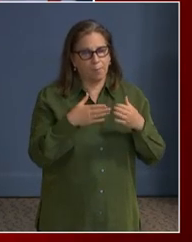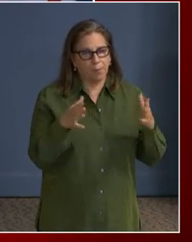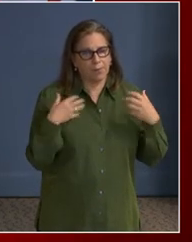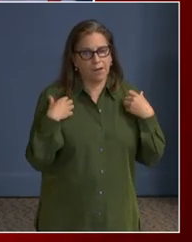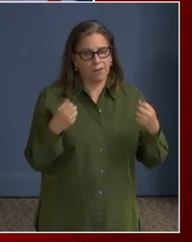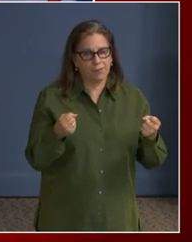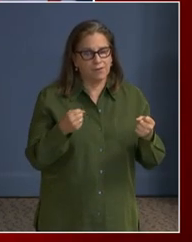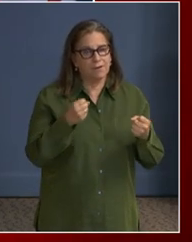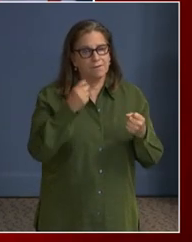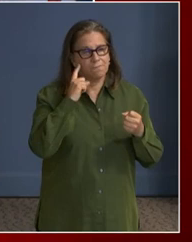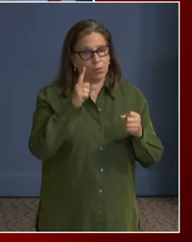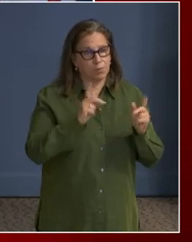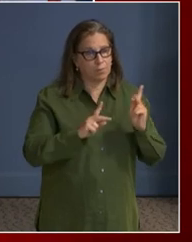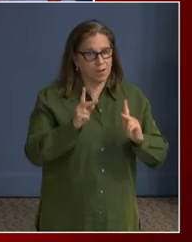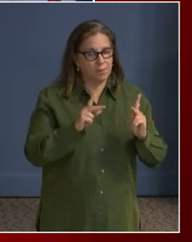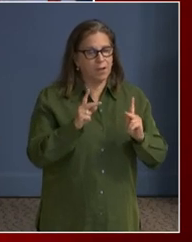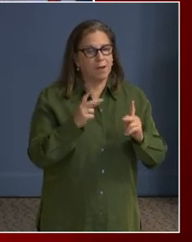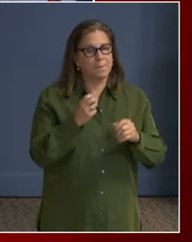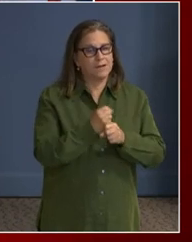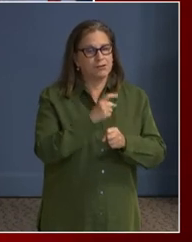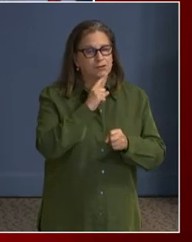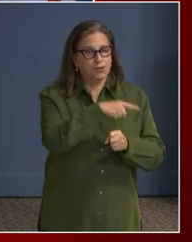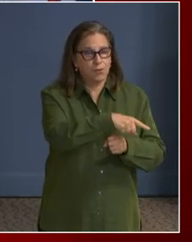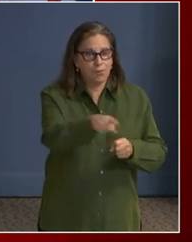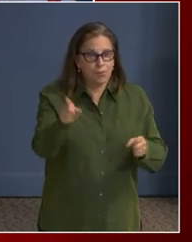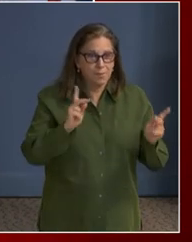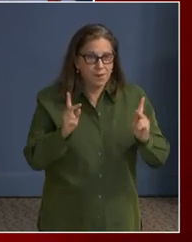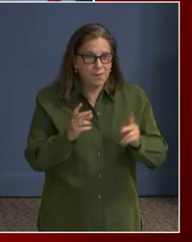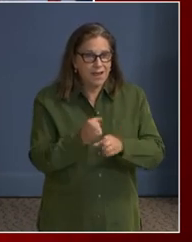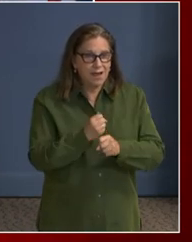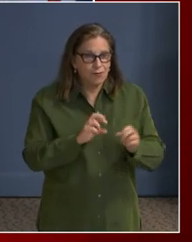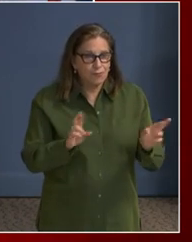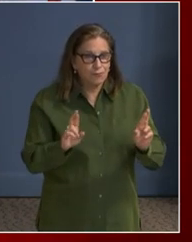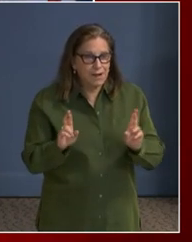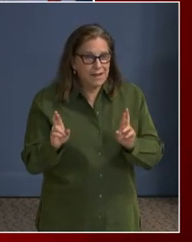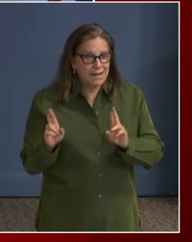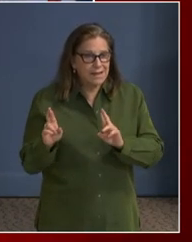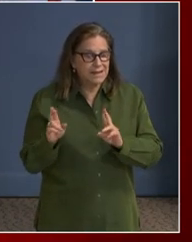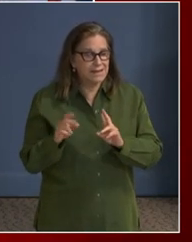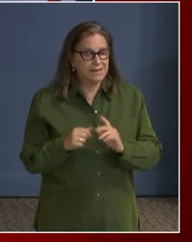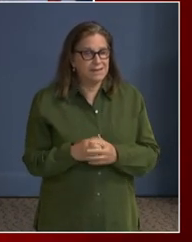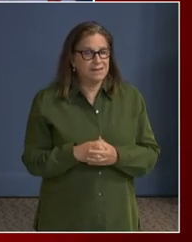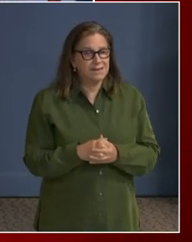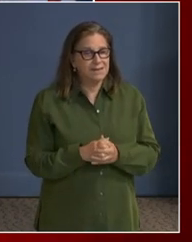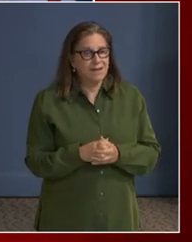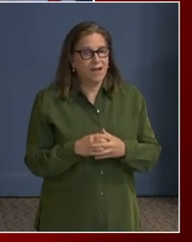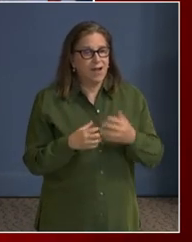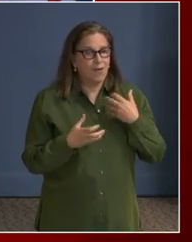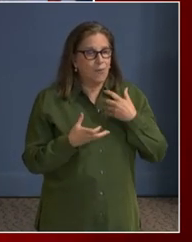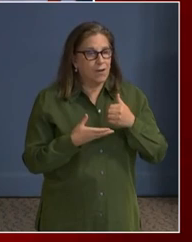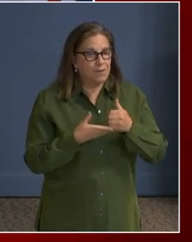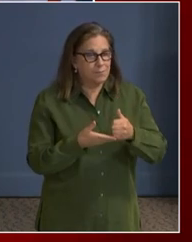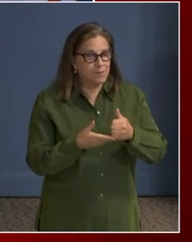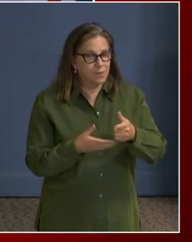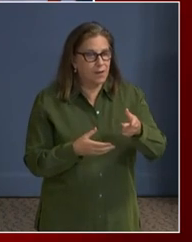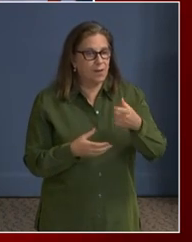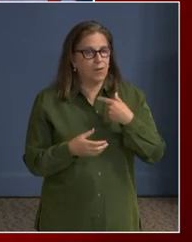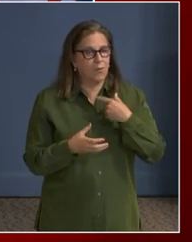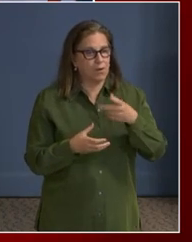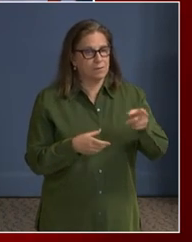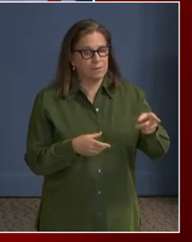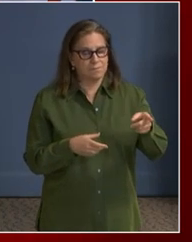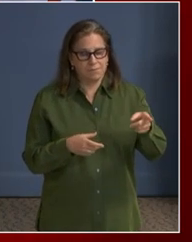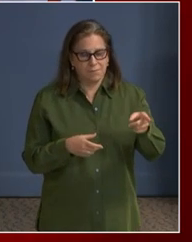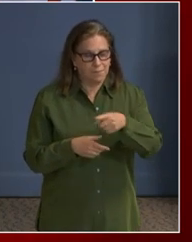to engage an individual before they make the choice and decision to go through a Pathways program or even accept help. This